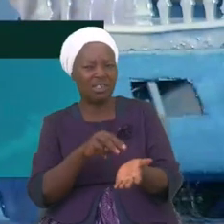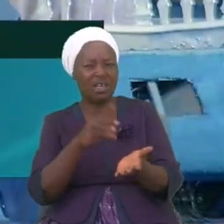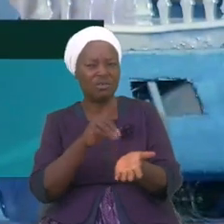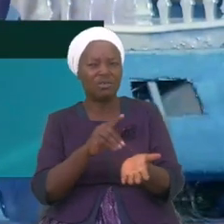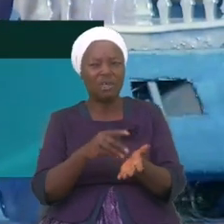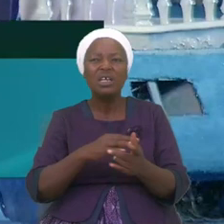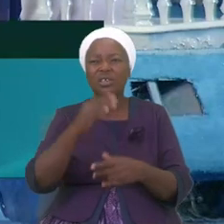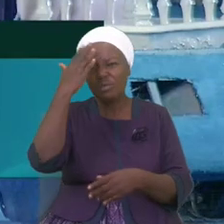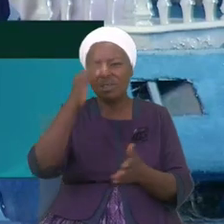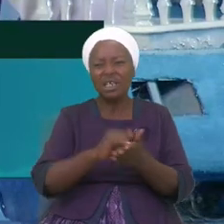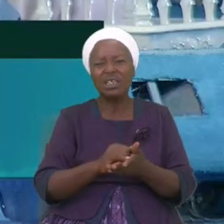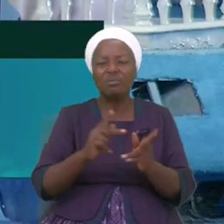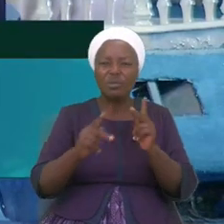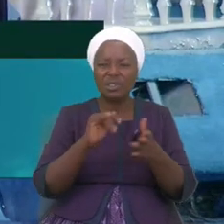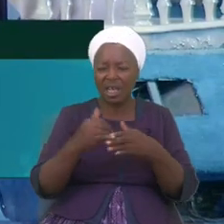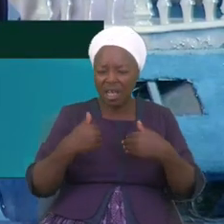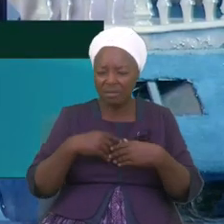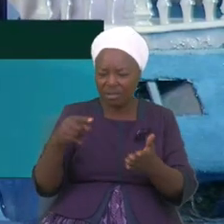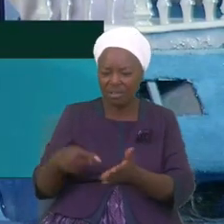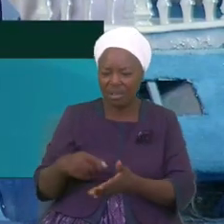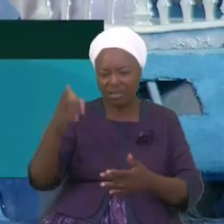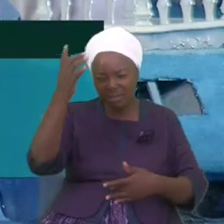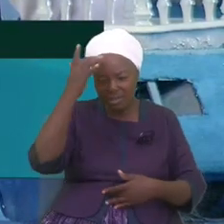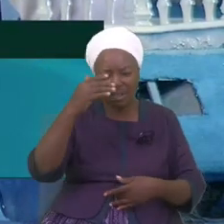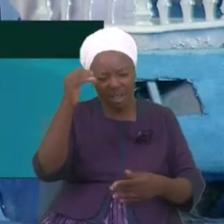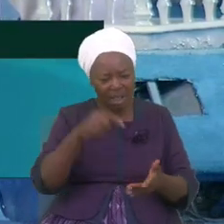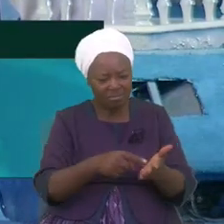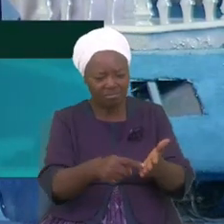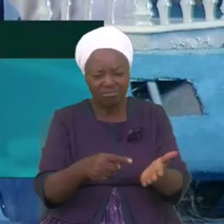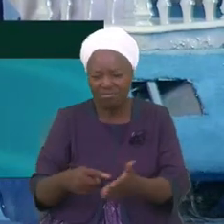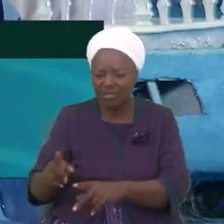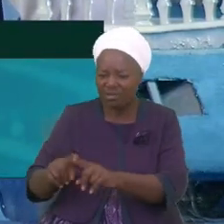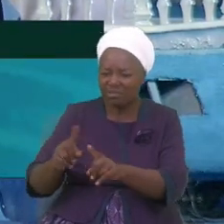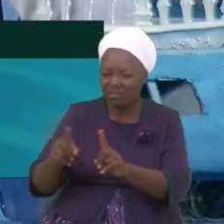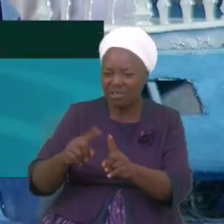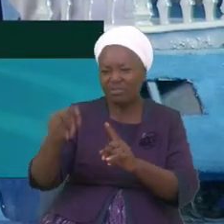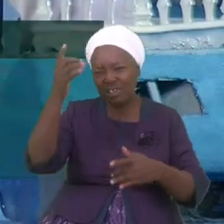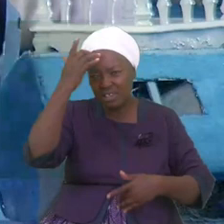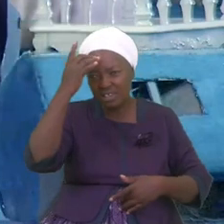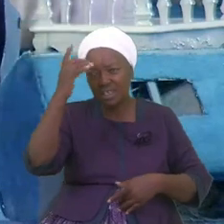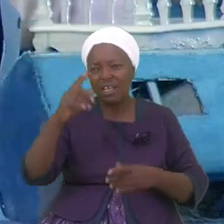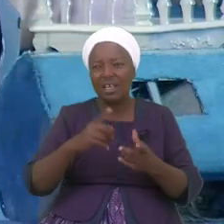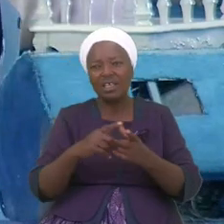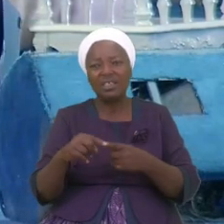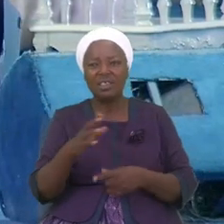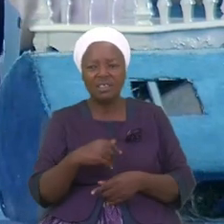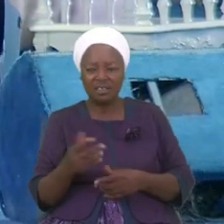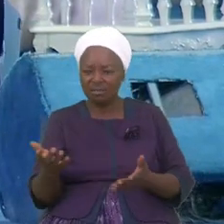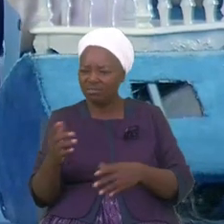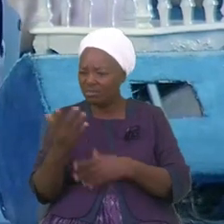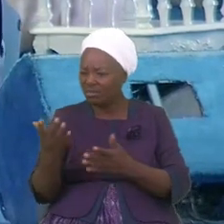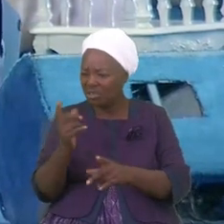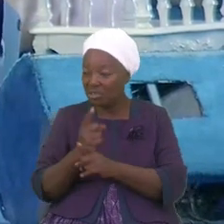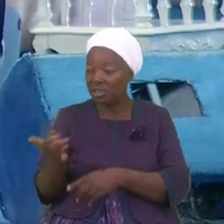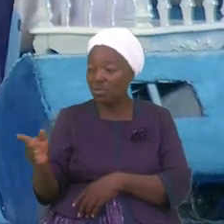the people having sickness, diarrhea, malaria, this one. He knew that they'll come, and he stopped everything